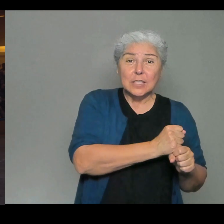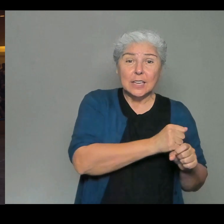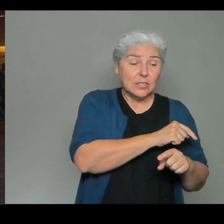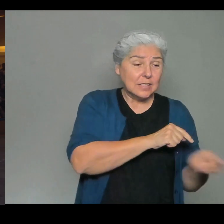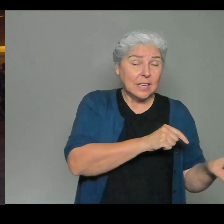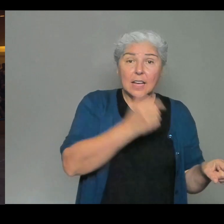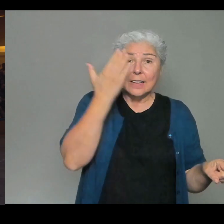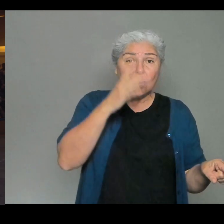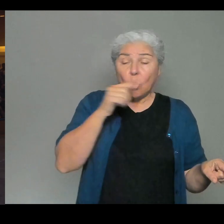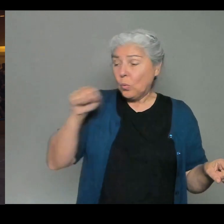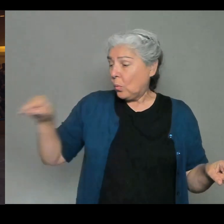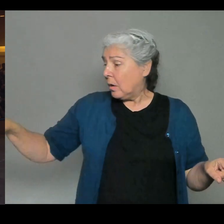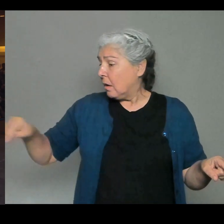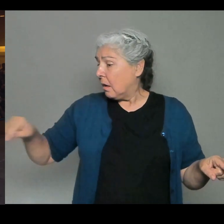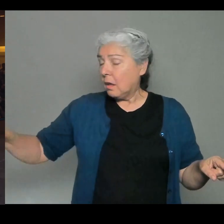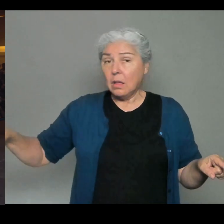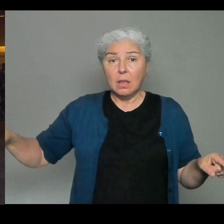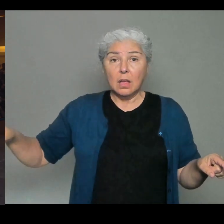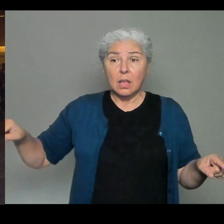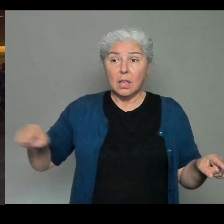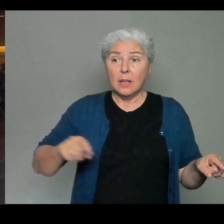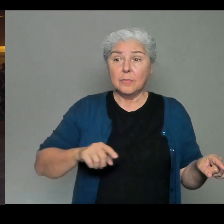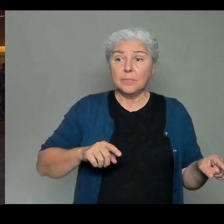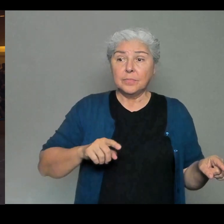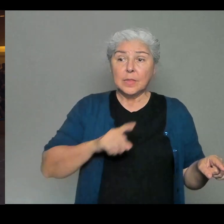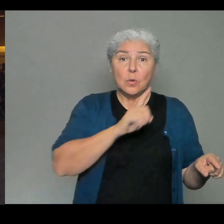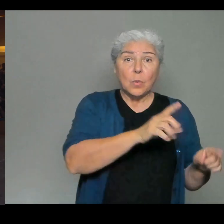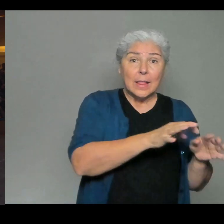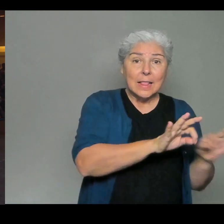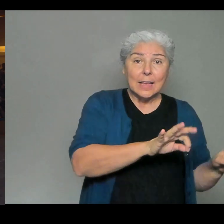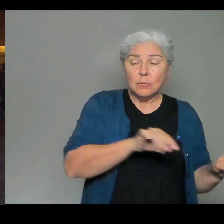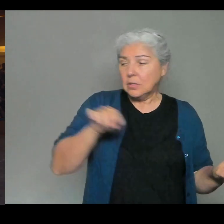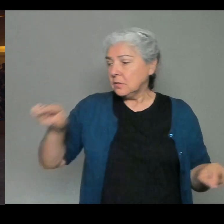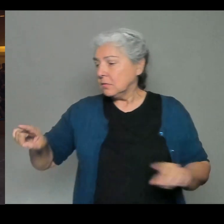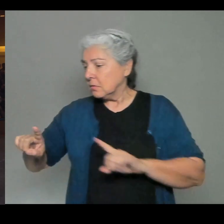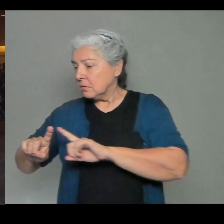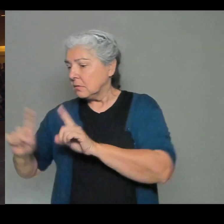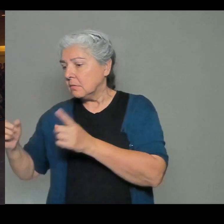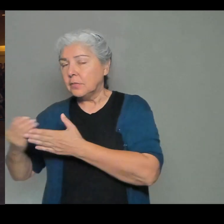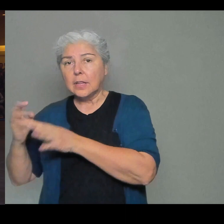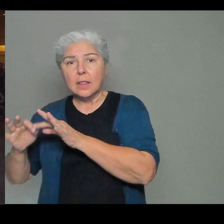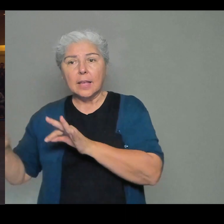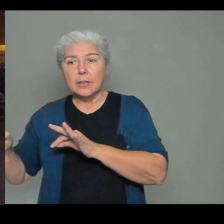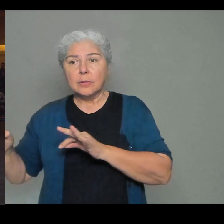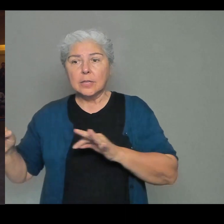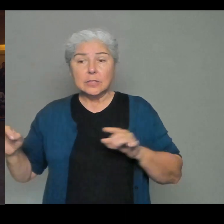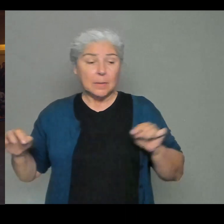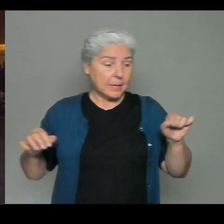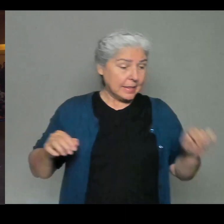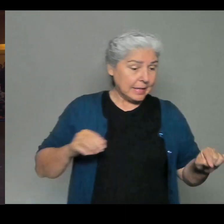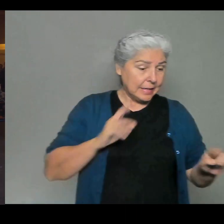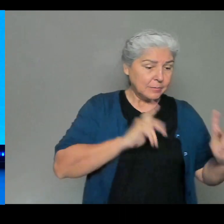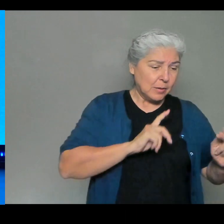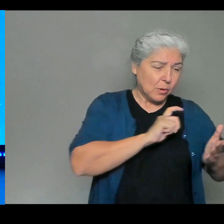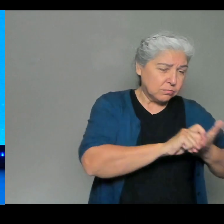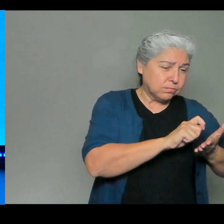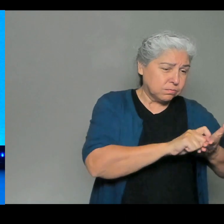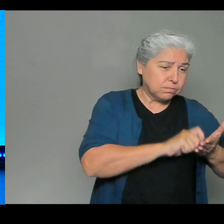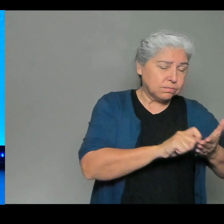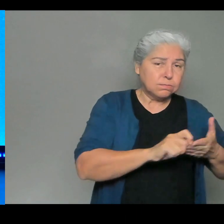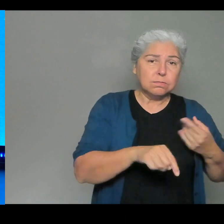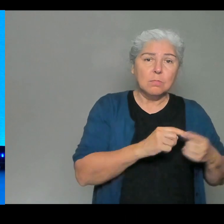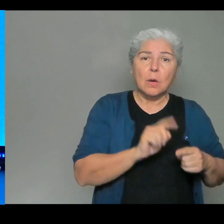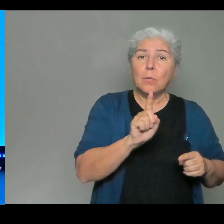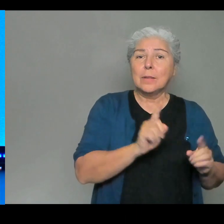all these authors didn't know those authors. It was a different culture. This was one language. This is a completely different language. But what these people